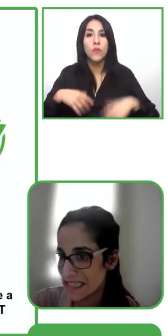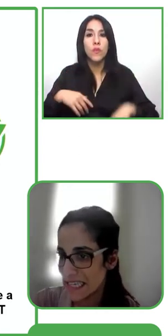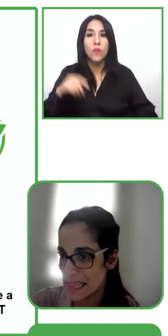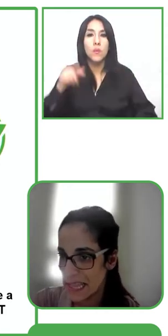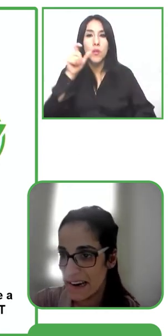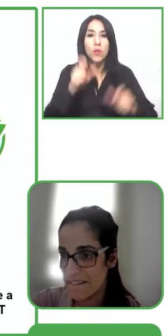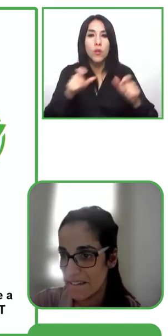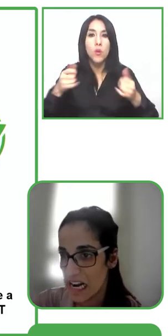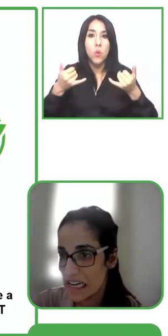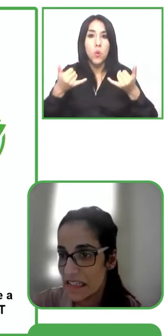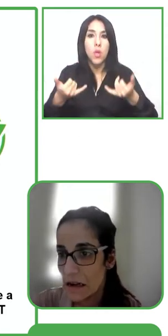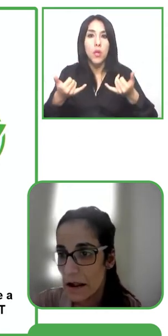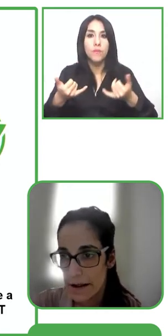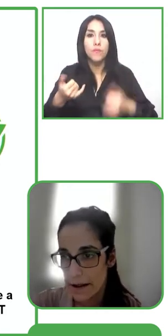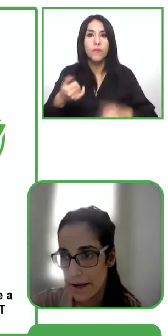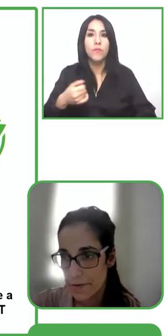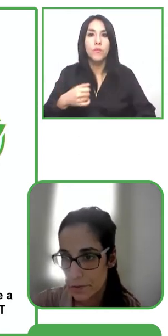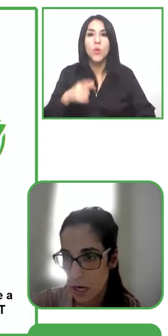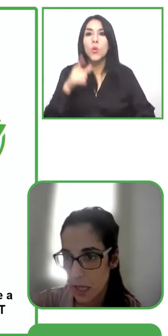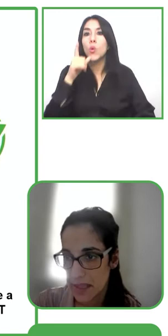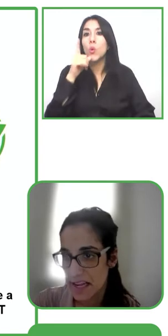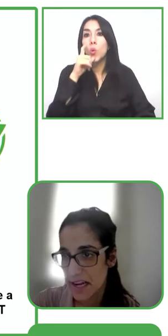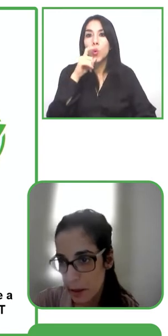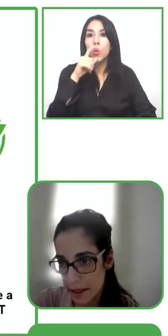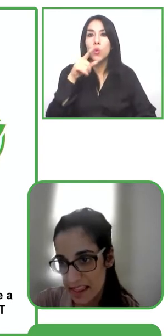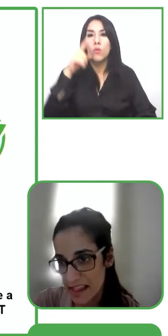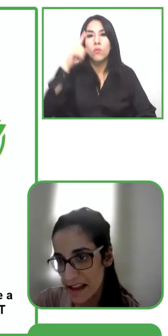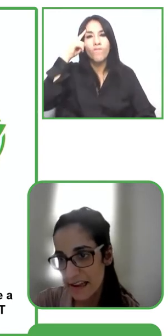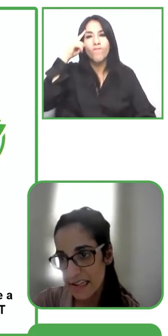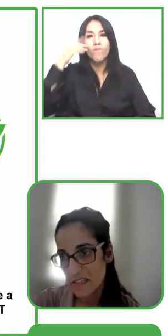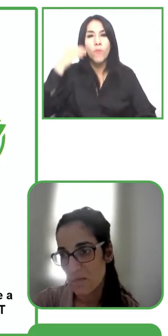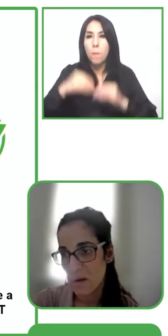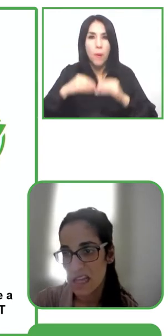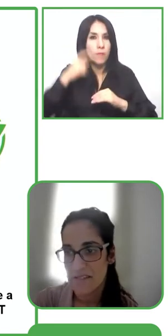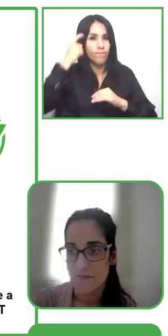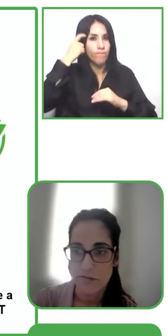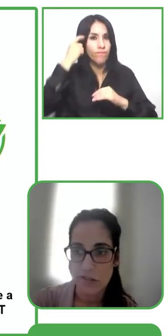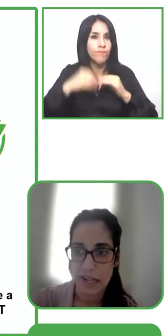Specifically, people with cerebral palsy.